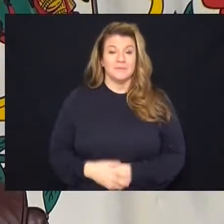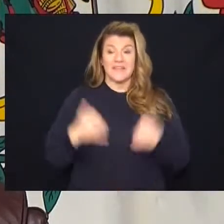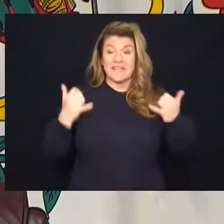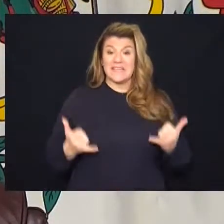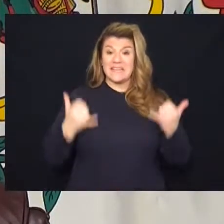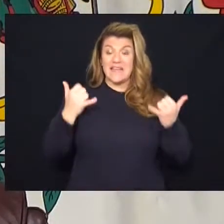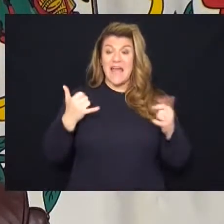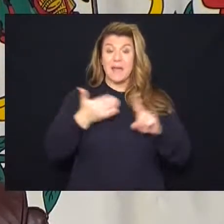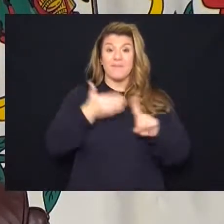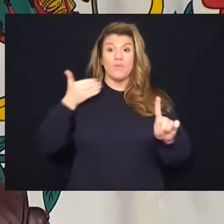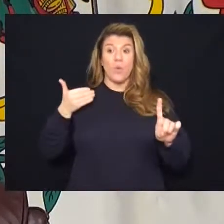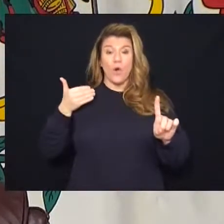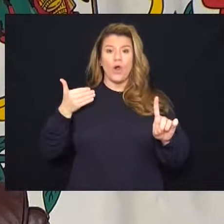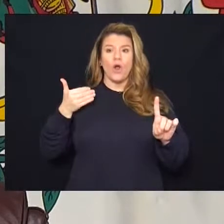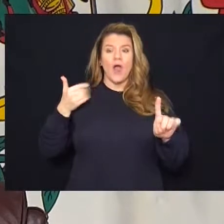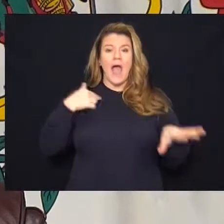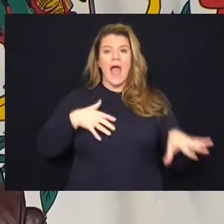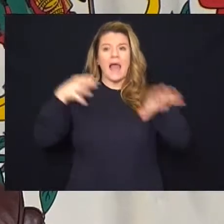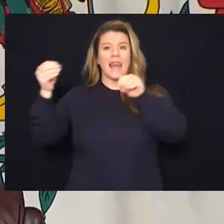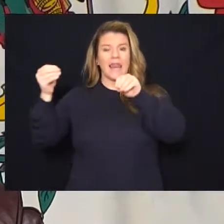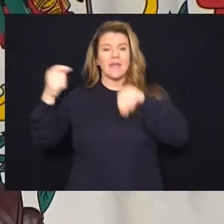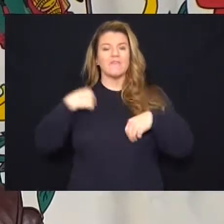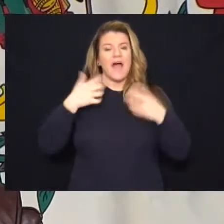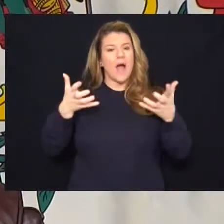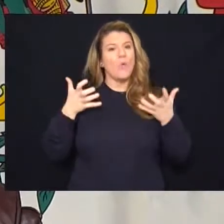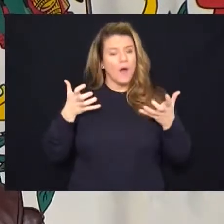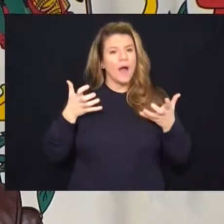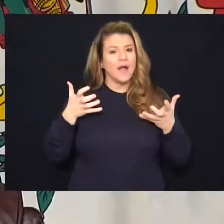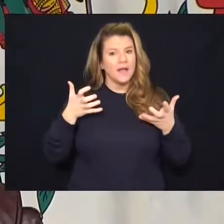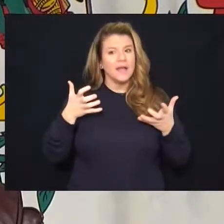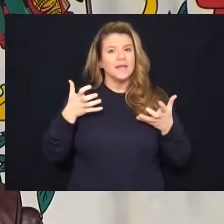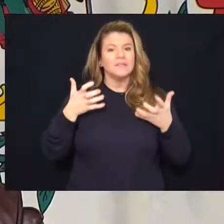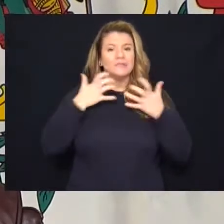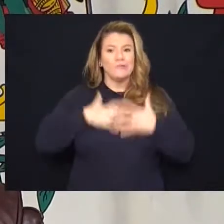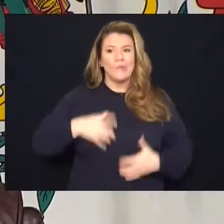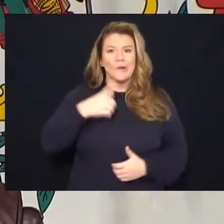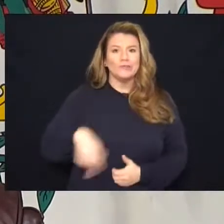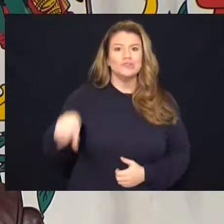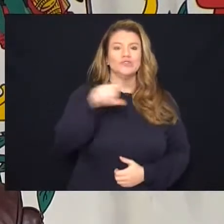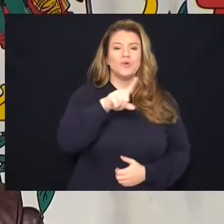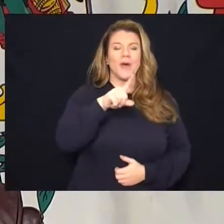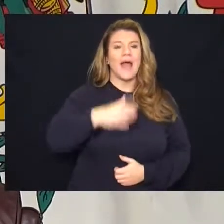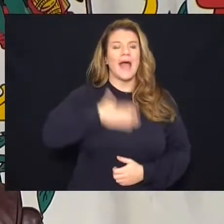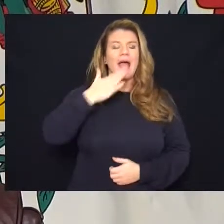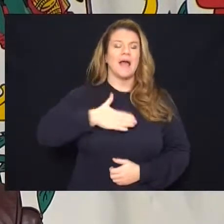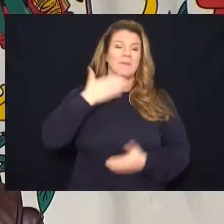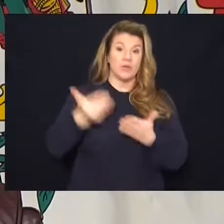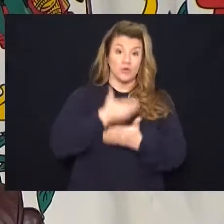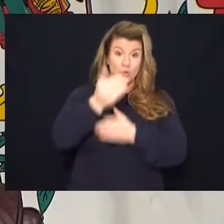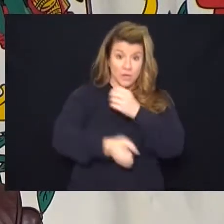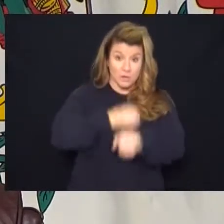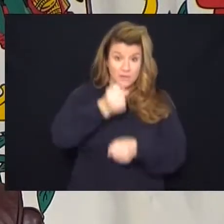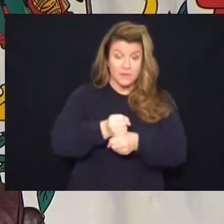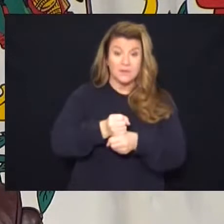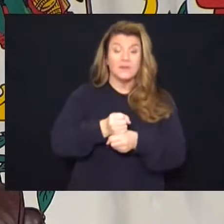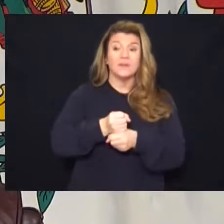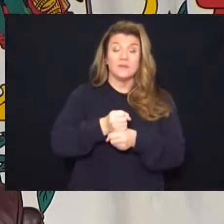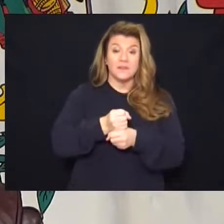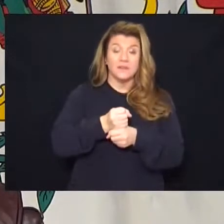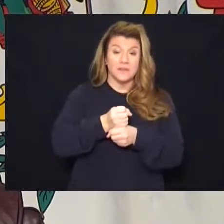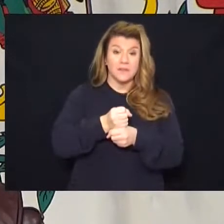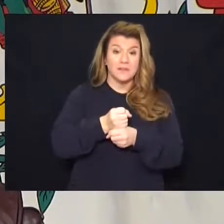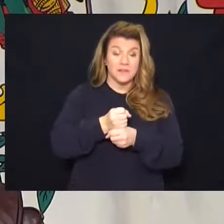today, before I leave, I surely want to wish you a happy New Year,